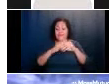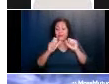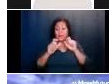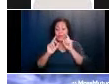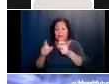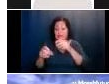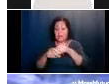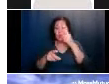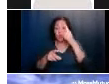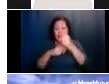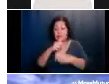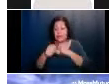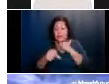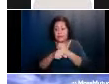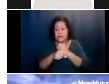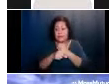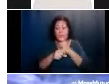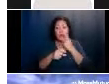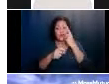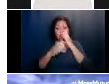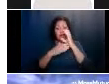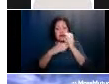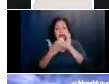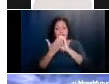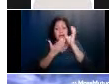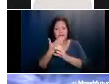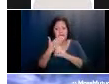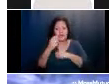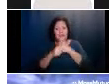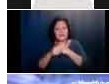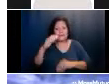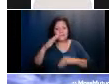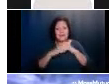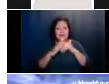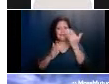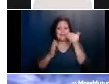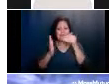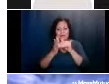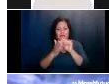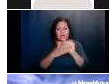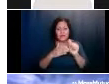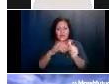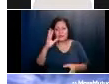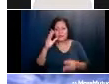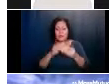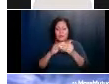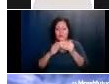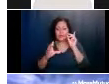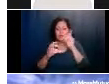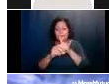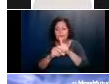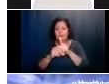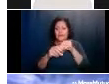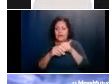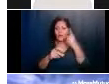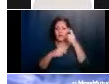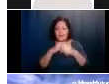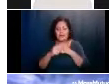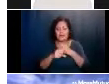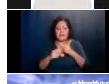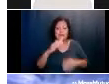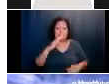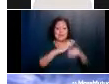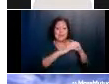given calendar year is $15,000 total. The maximum